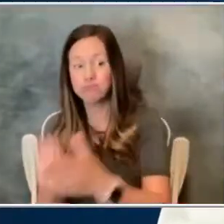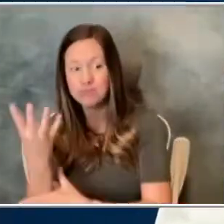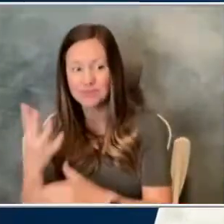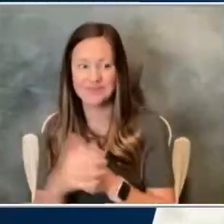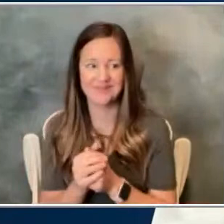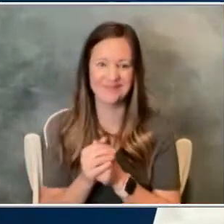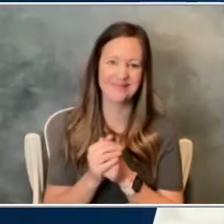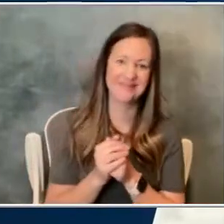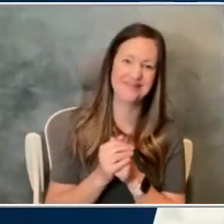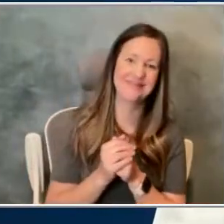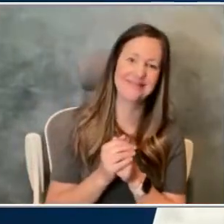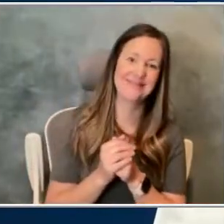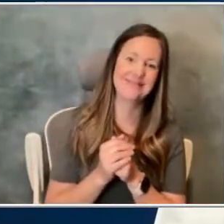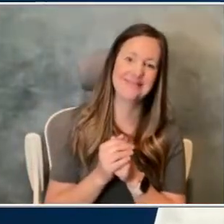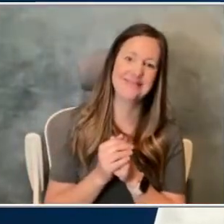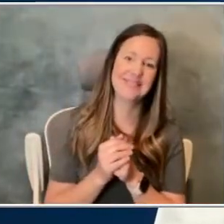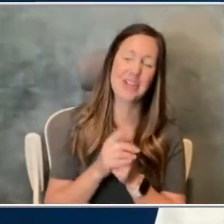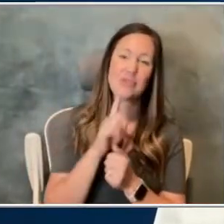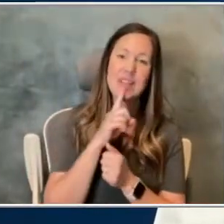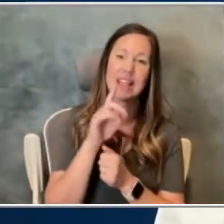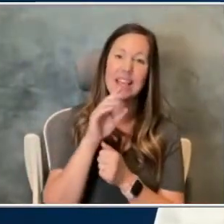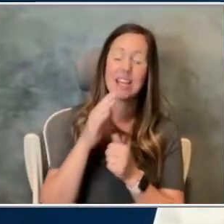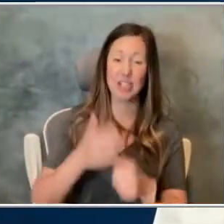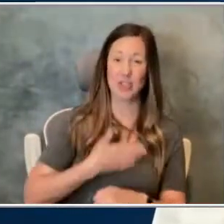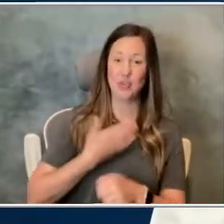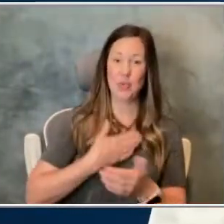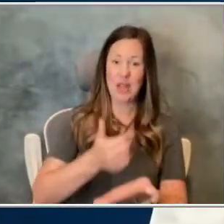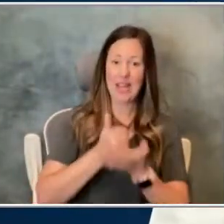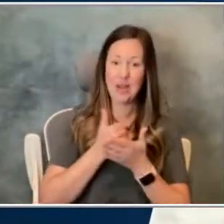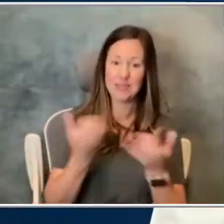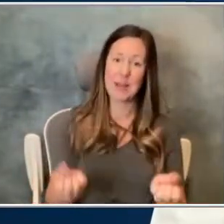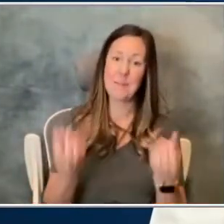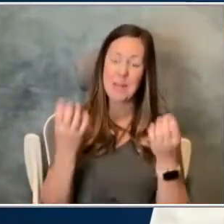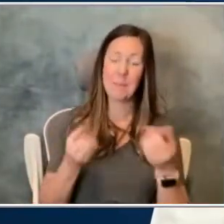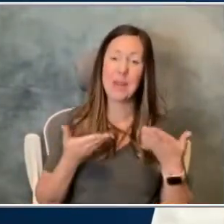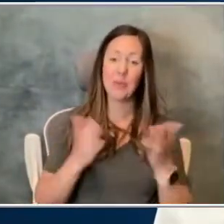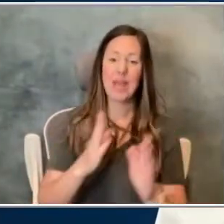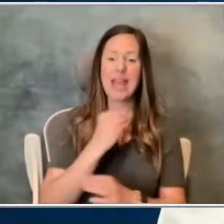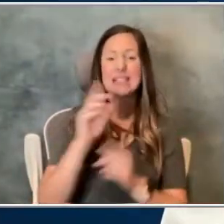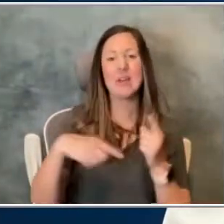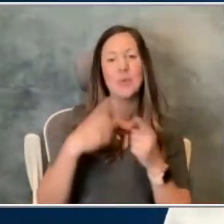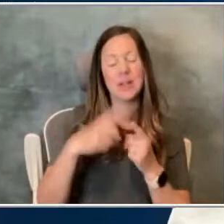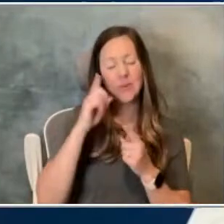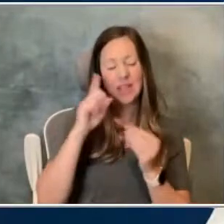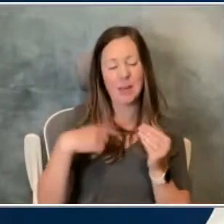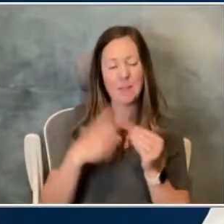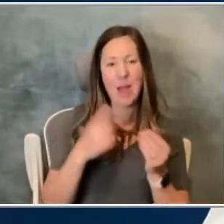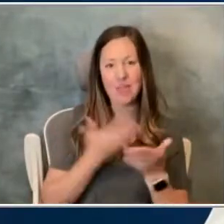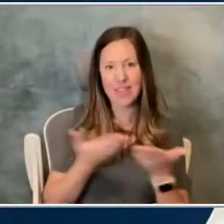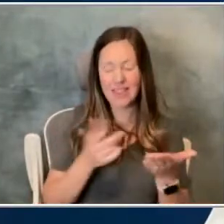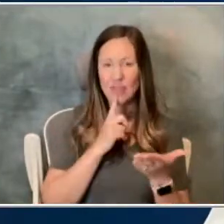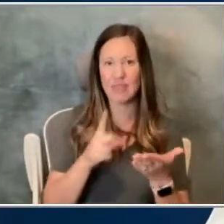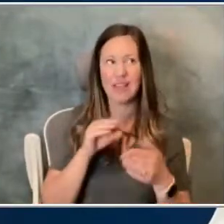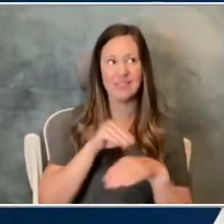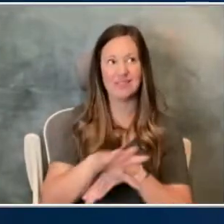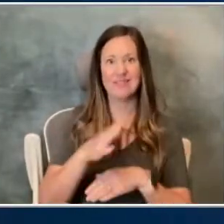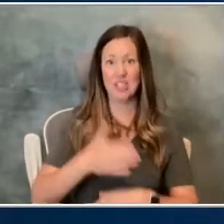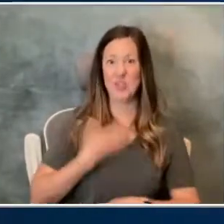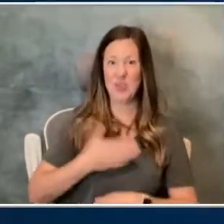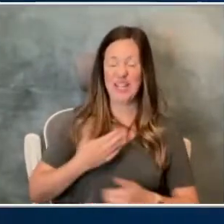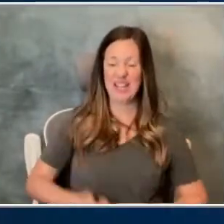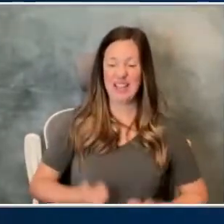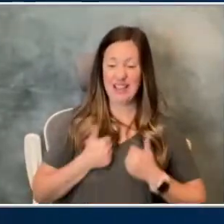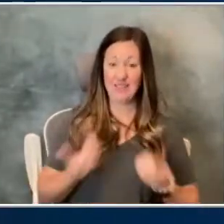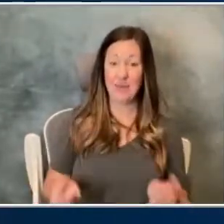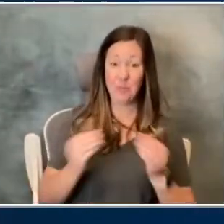Yeah, it was. But joy helps us in so many ways. And when we think about the things that bring us joy in life, the more of those we find,